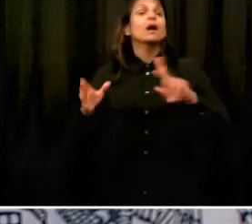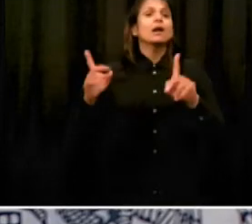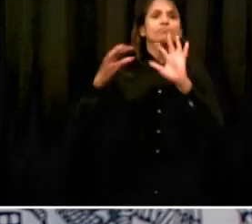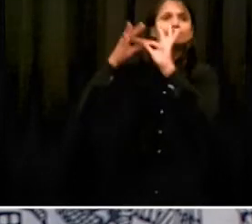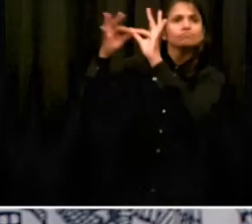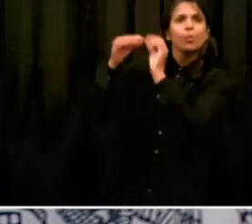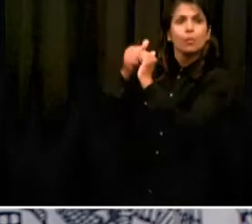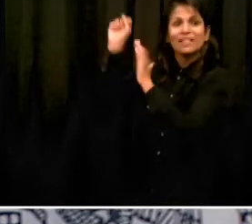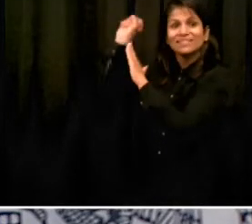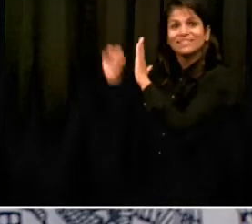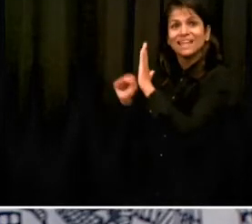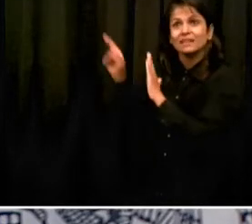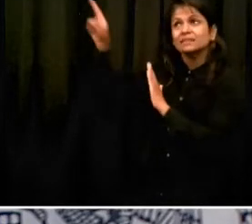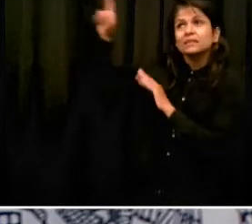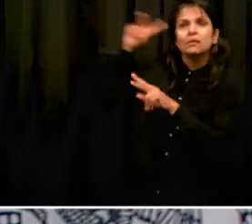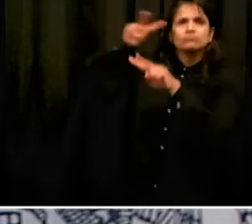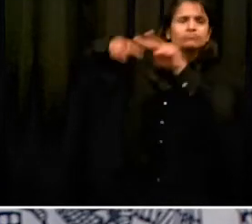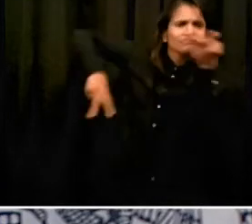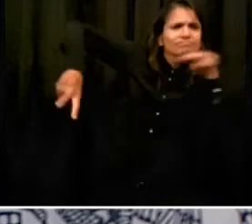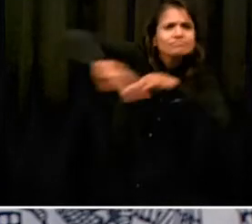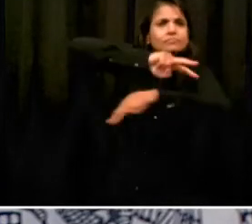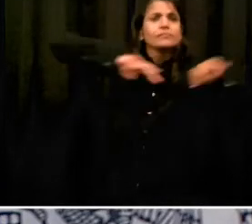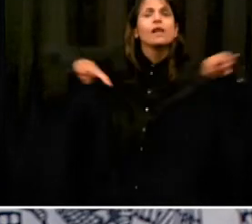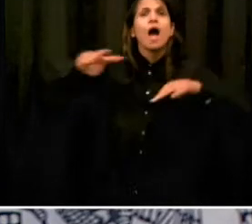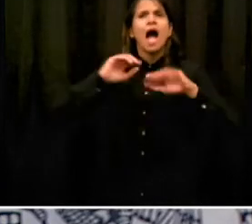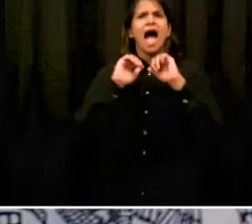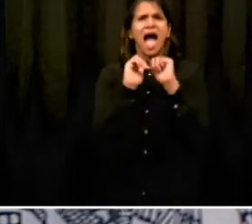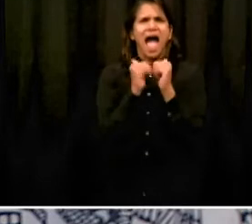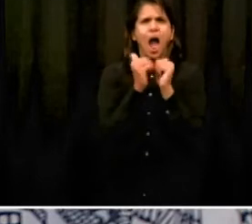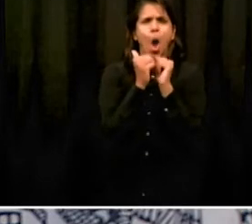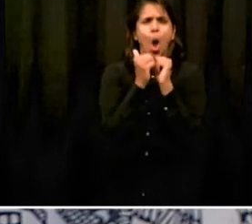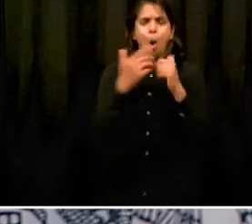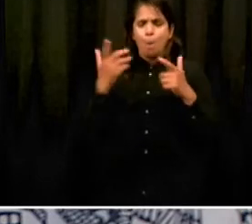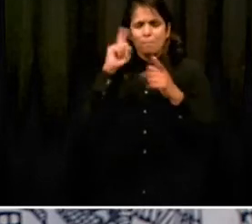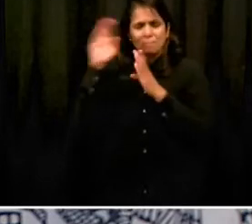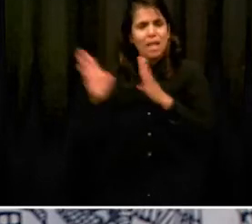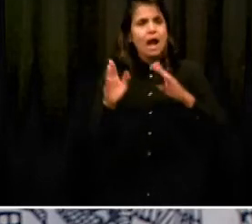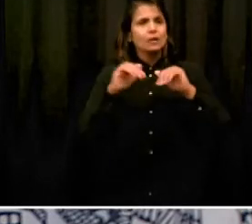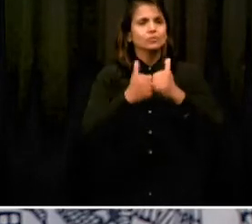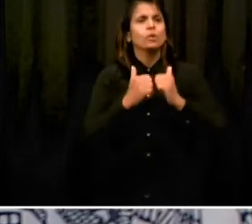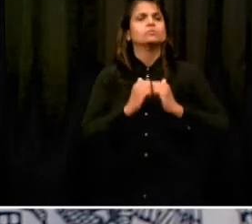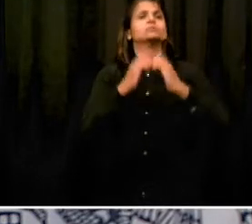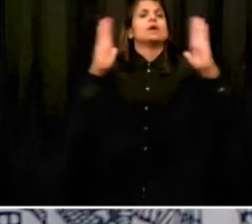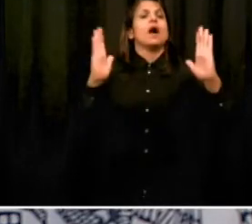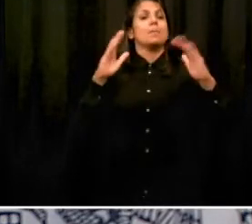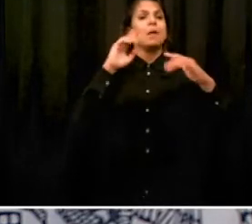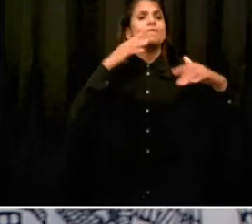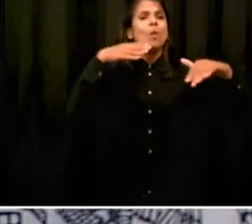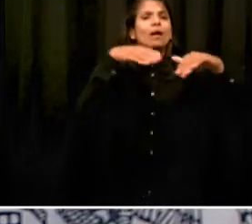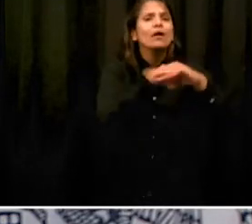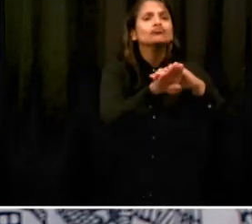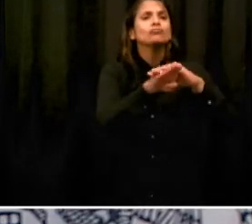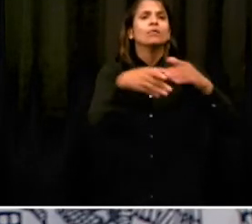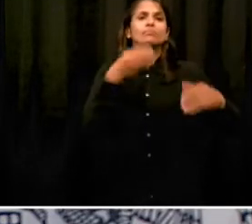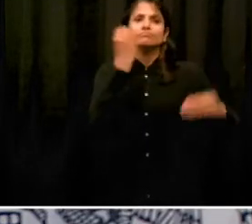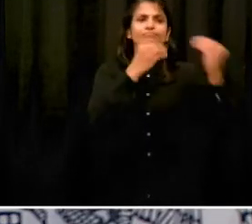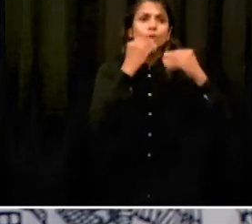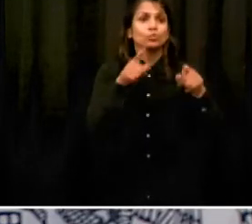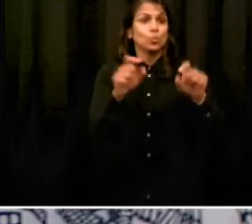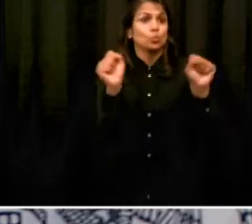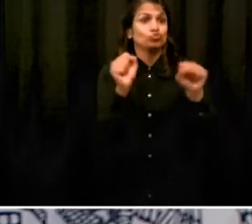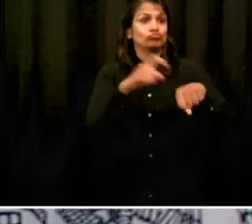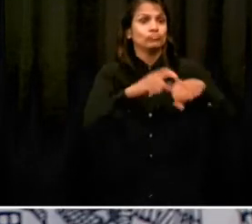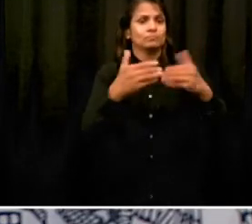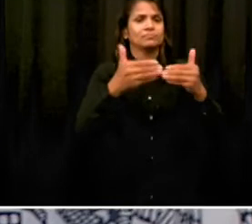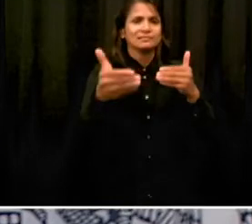something safely with indoor dining? So far, we have not had that moment, honestly. We've been really straightforward about it. We have not had the opportunity to do